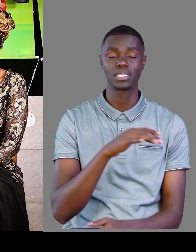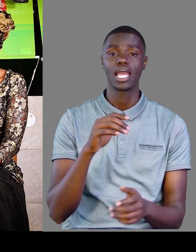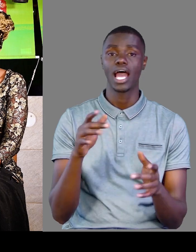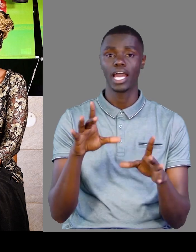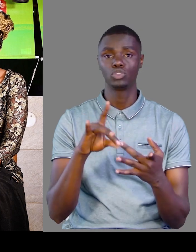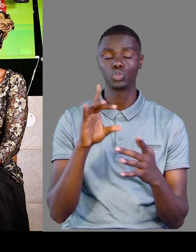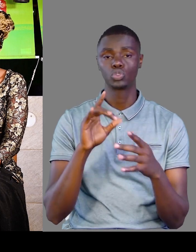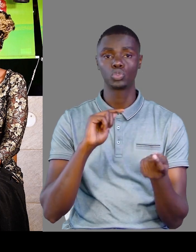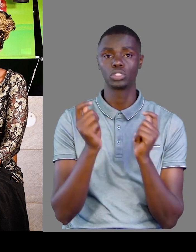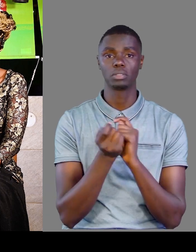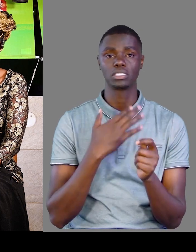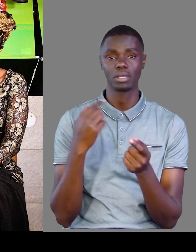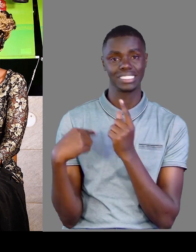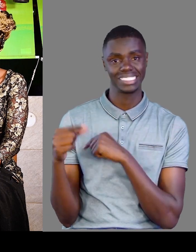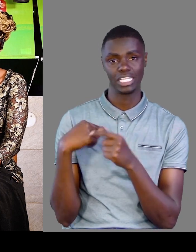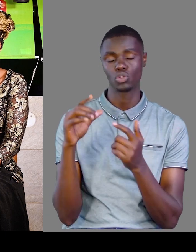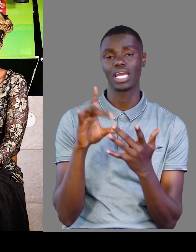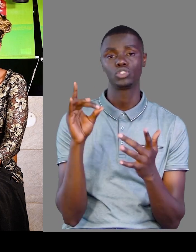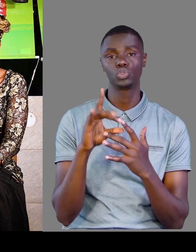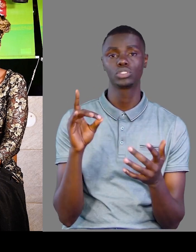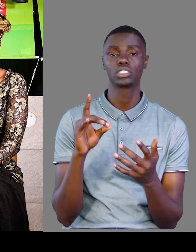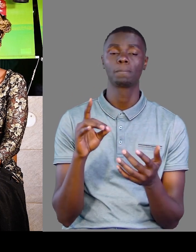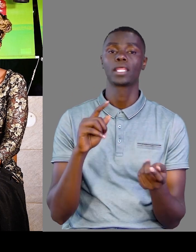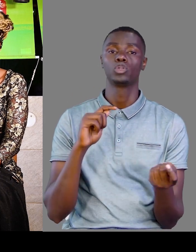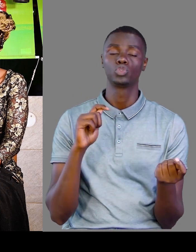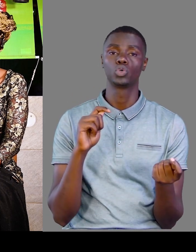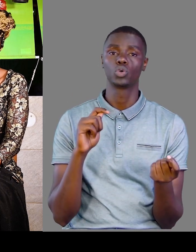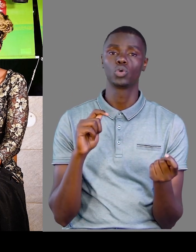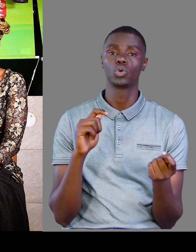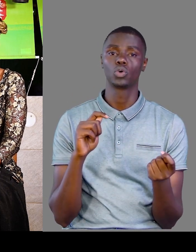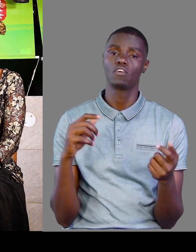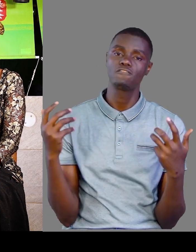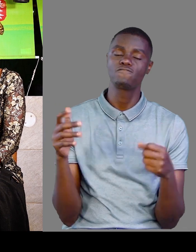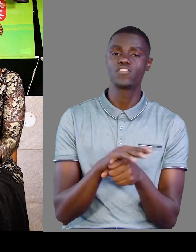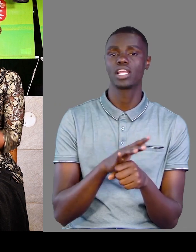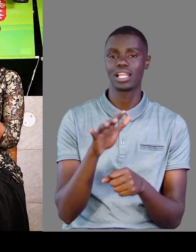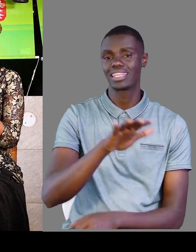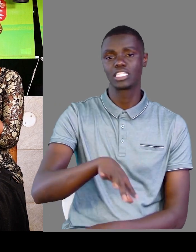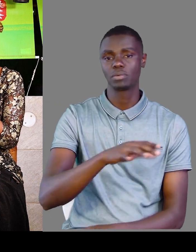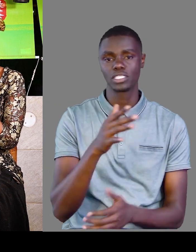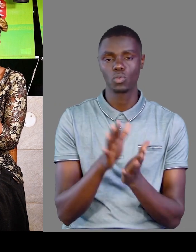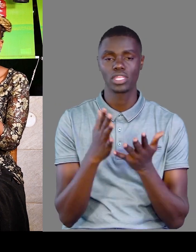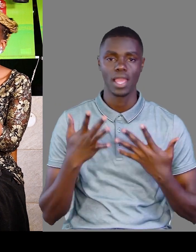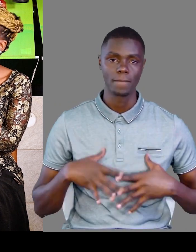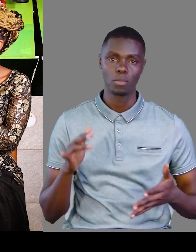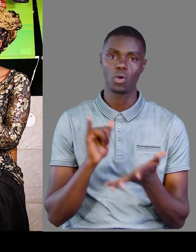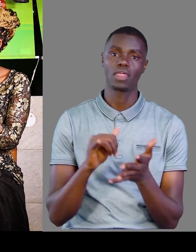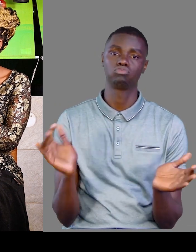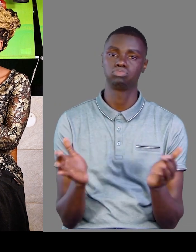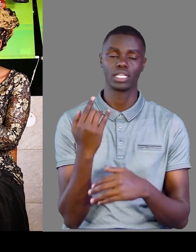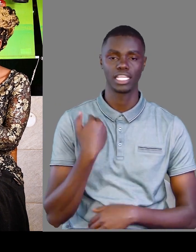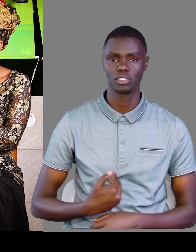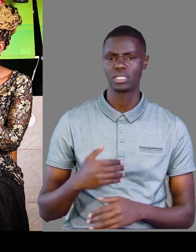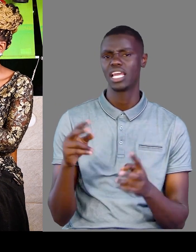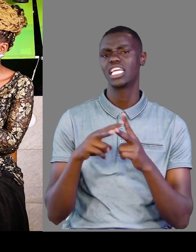change my generation. I choose to fill my space with people who are making a difference in life. True. That's very, very important. And